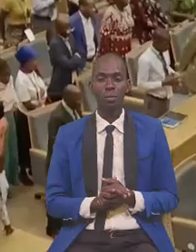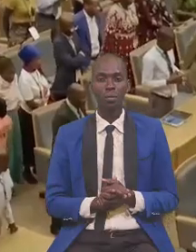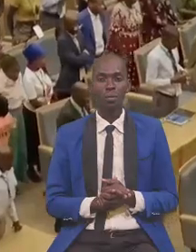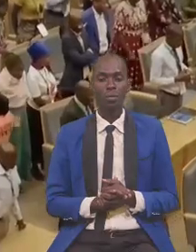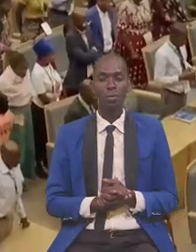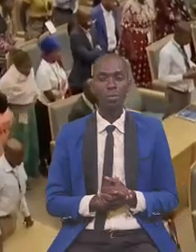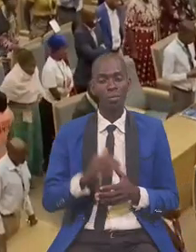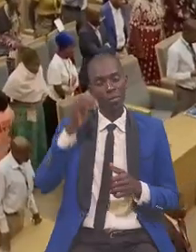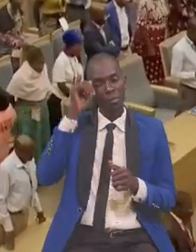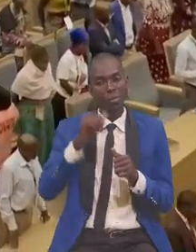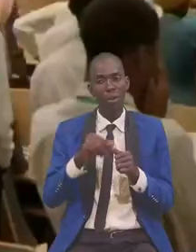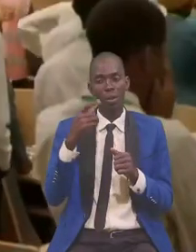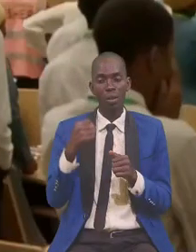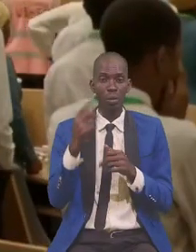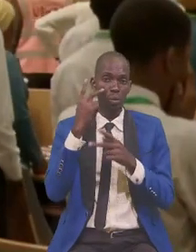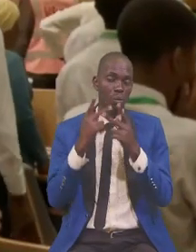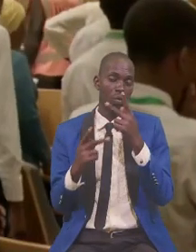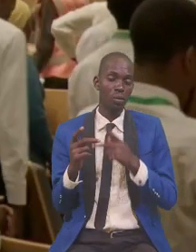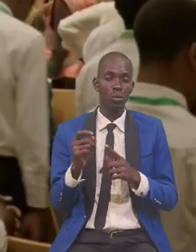Remember the prophecy.